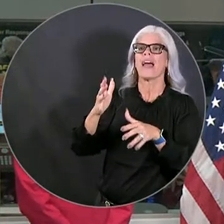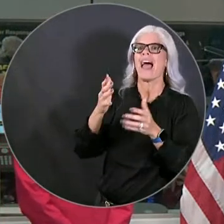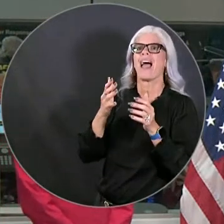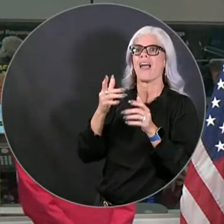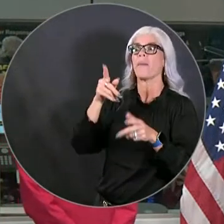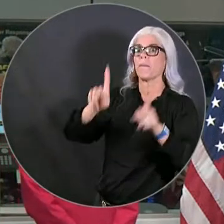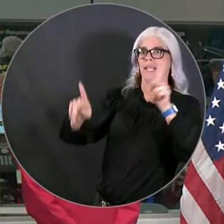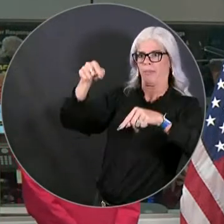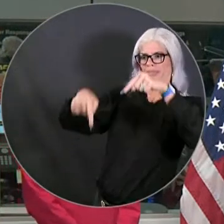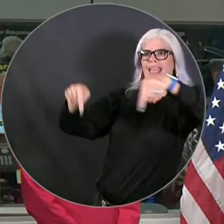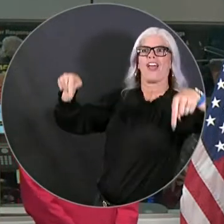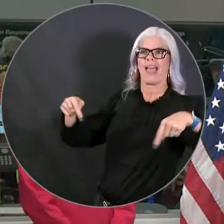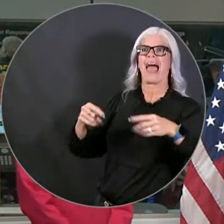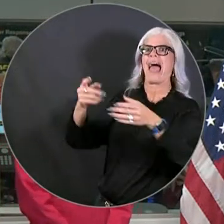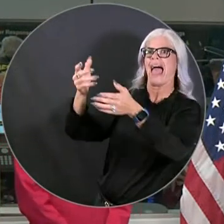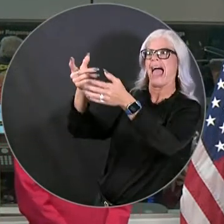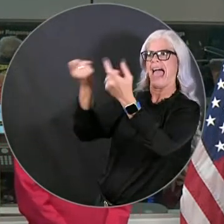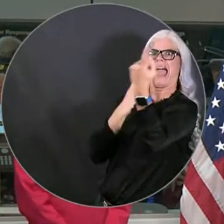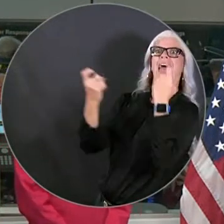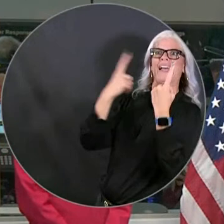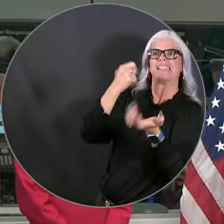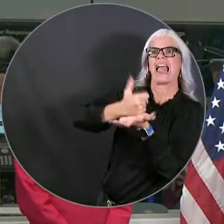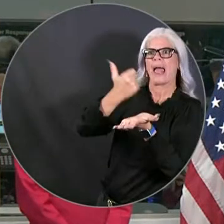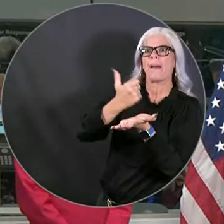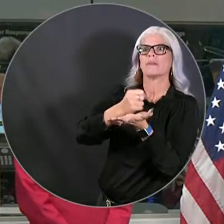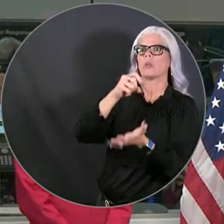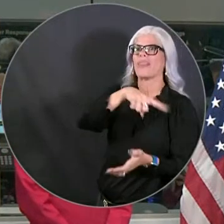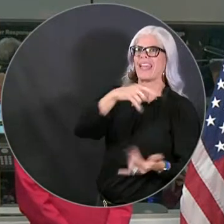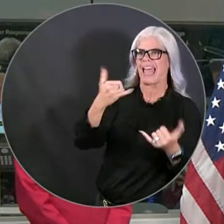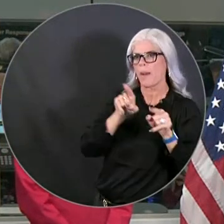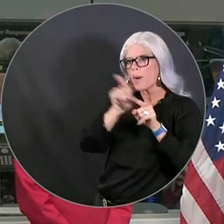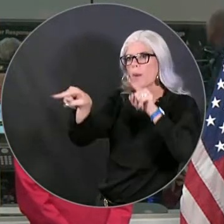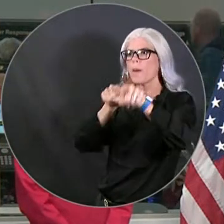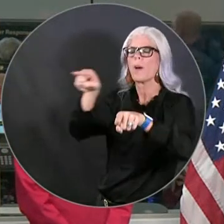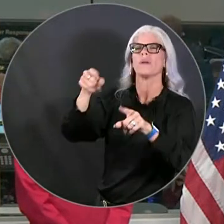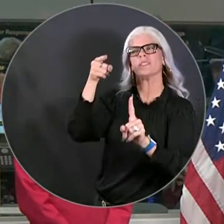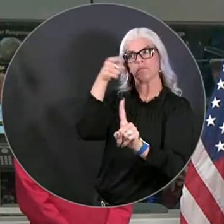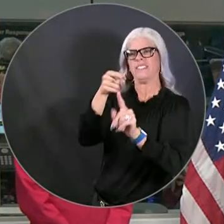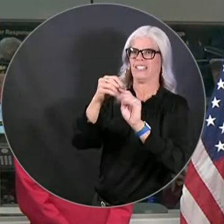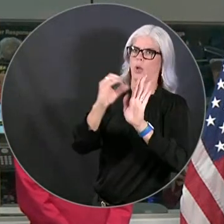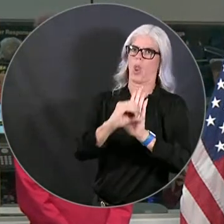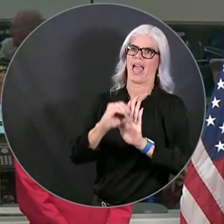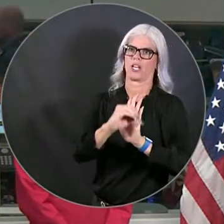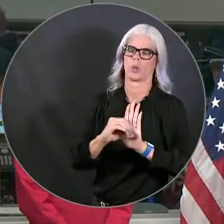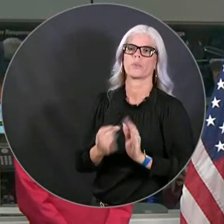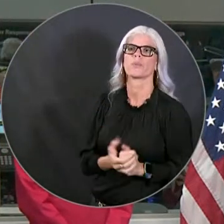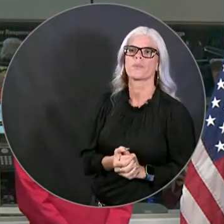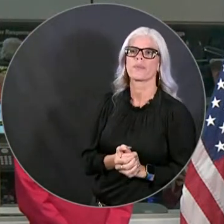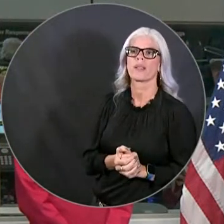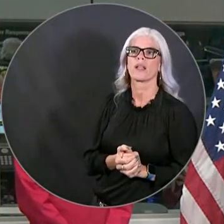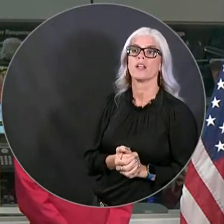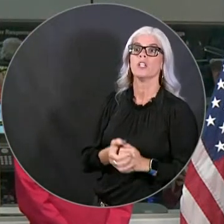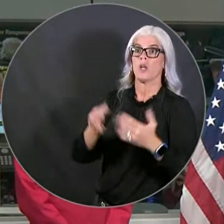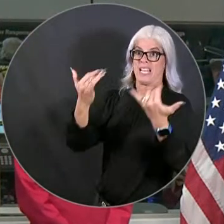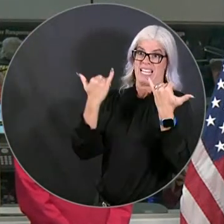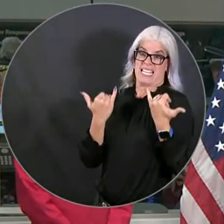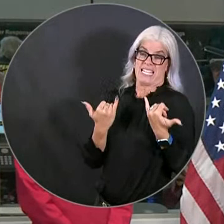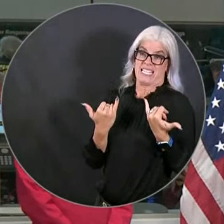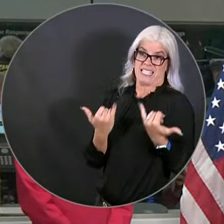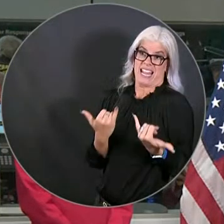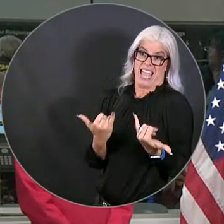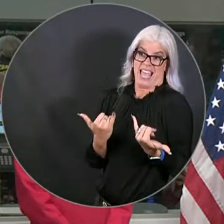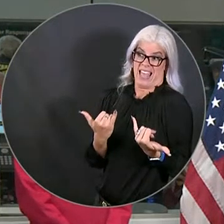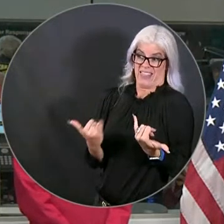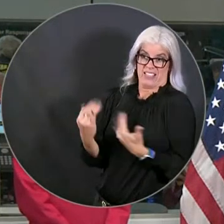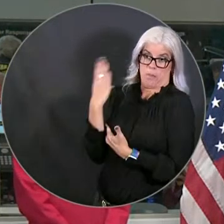stuff that we may have staged in Orlando. So very quickly this morning, our overnight crew sprung into action and